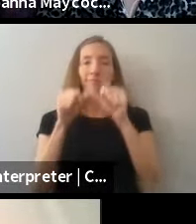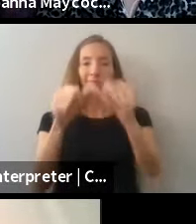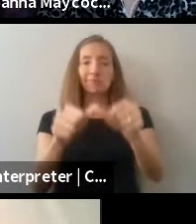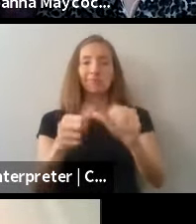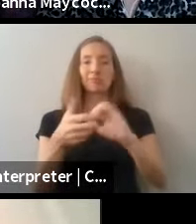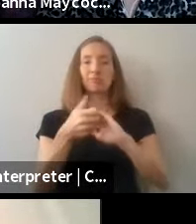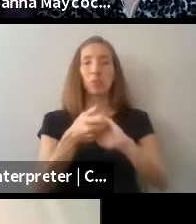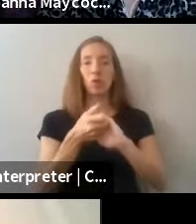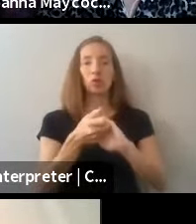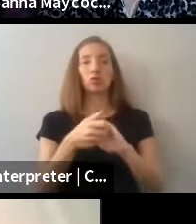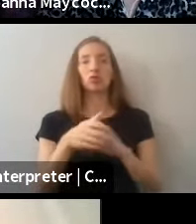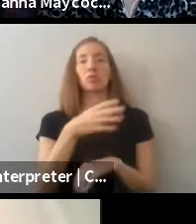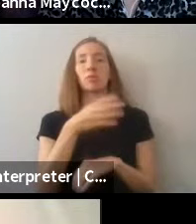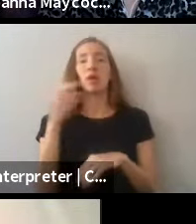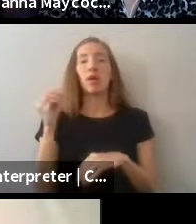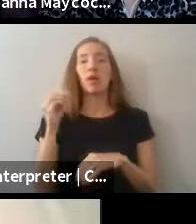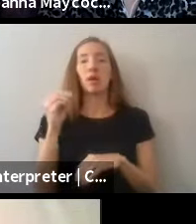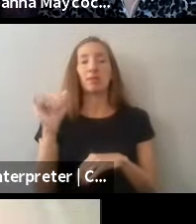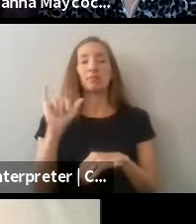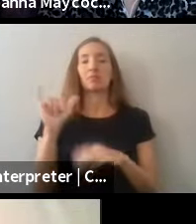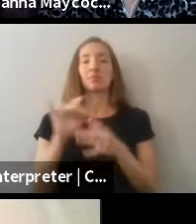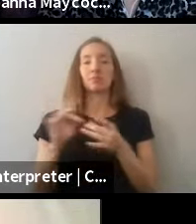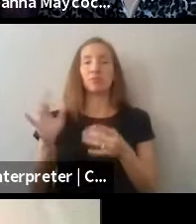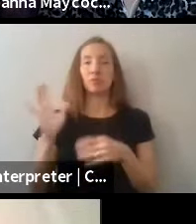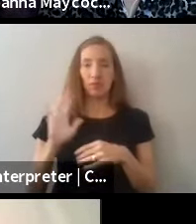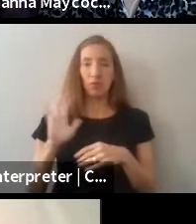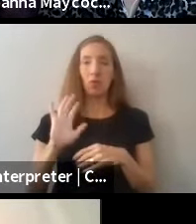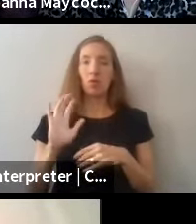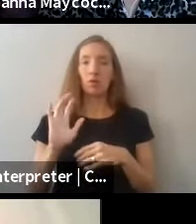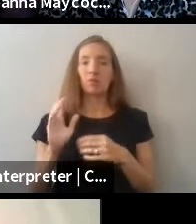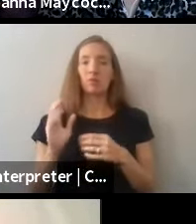private donors for sustainable resources.